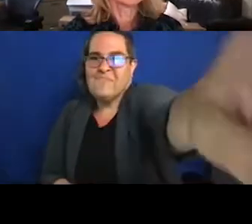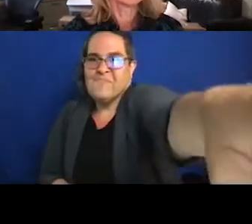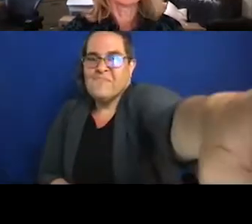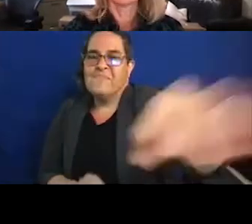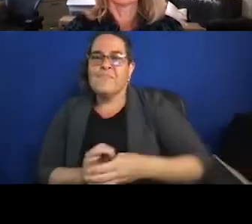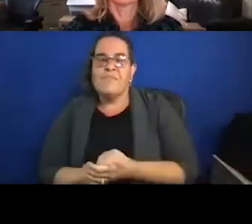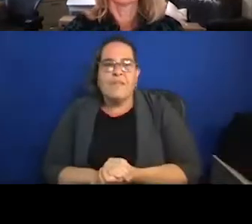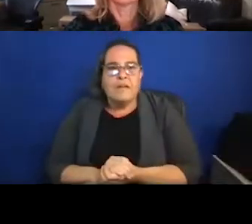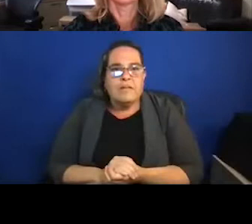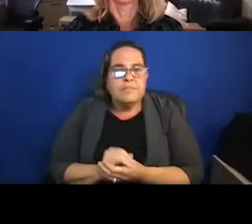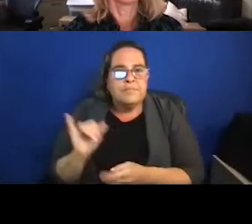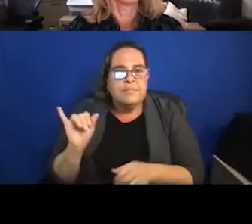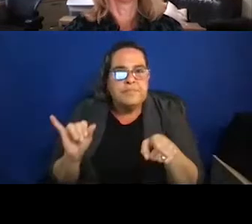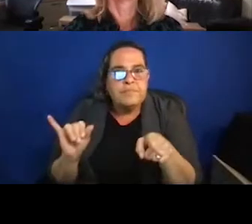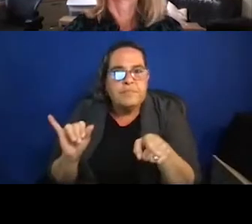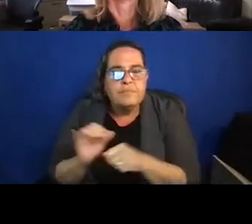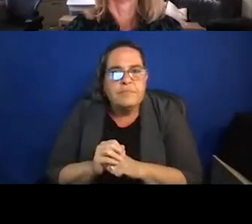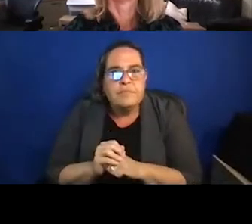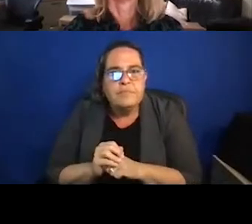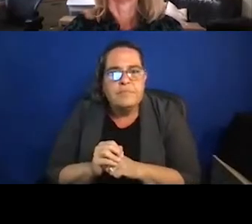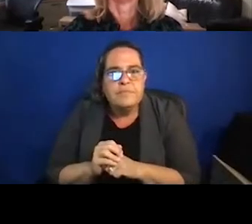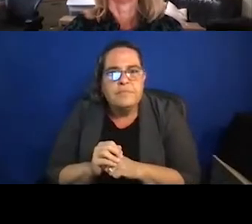So it's not.